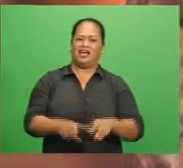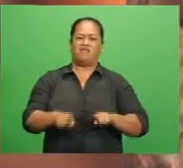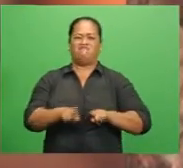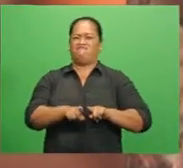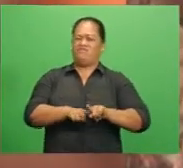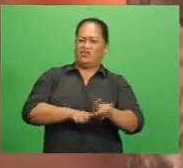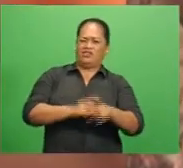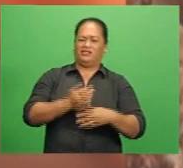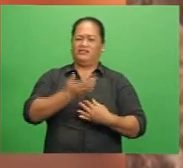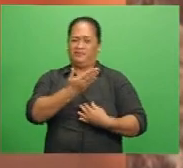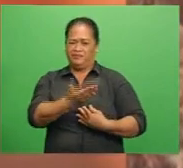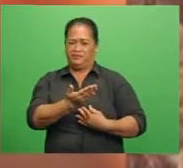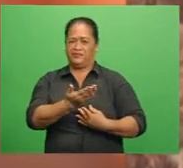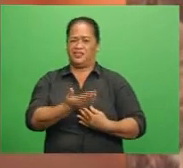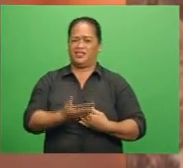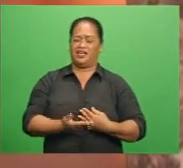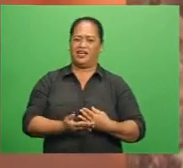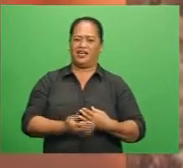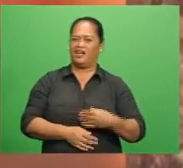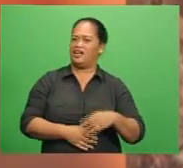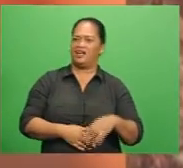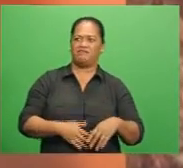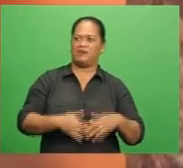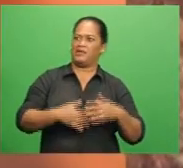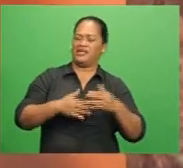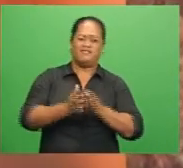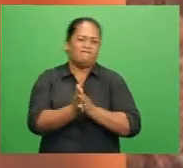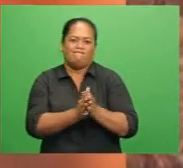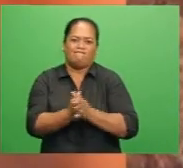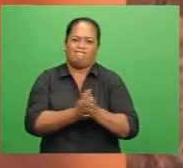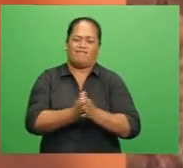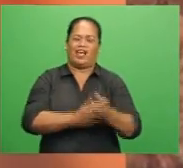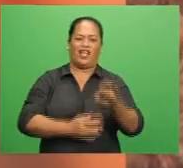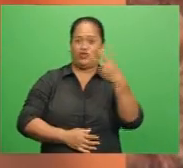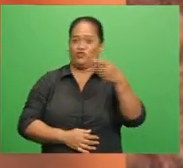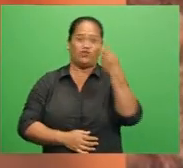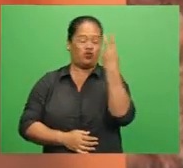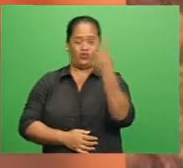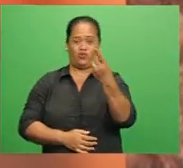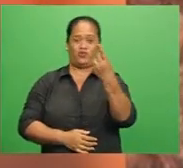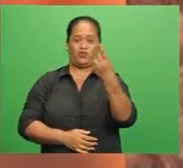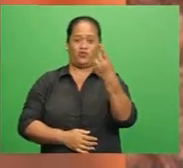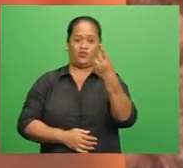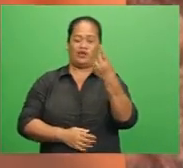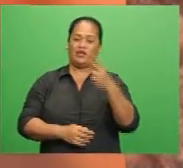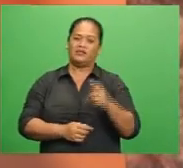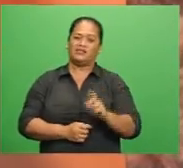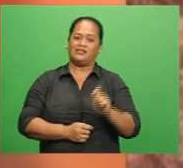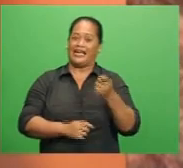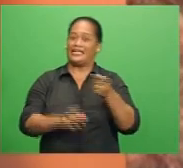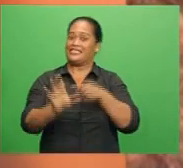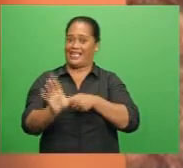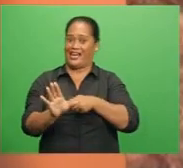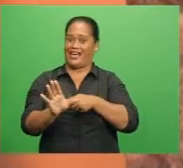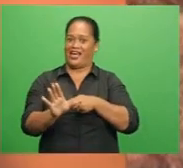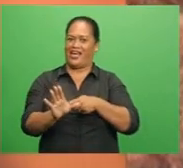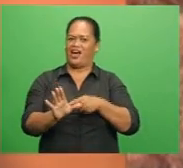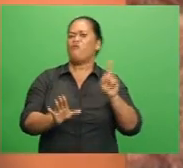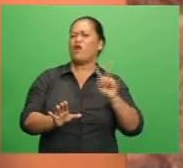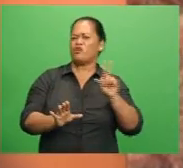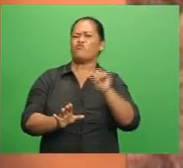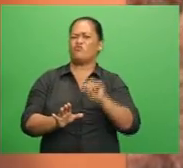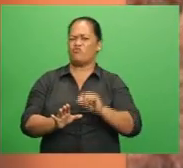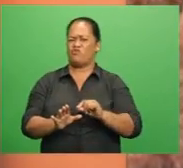Probably 2021 will actually help me solve that issue of mine and actually focus to get my degree done finally after 4 years